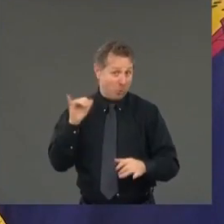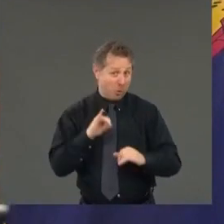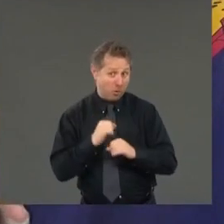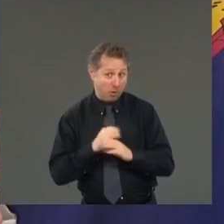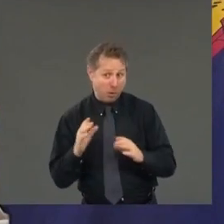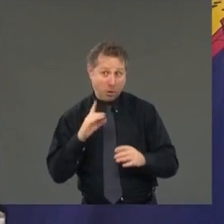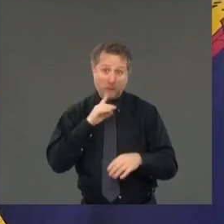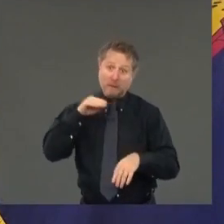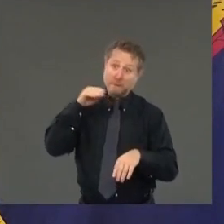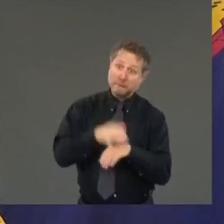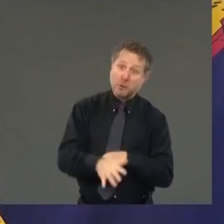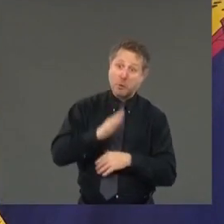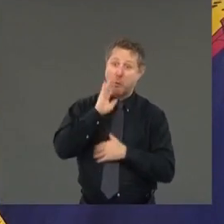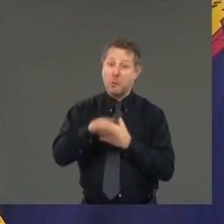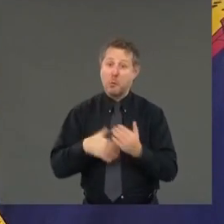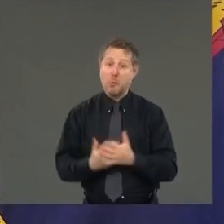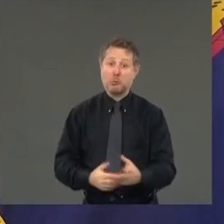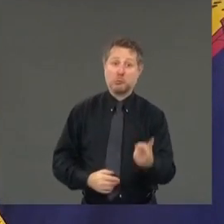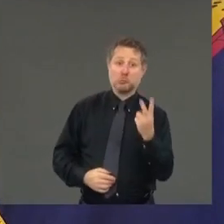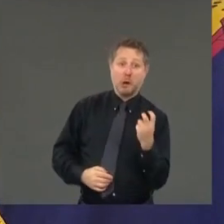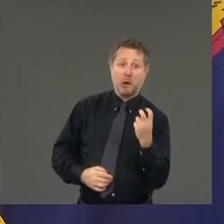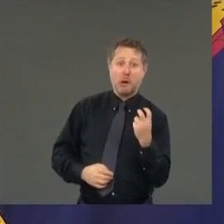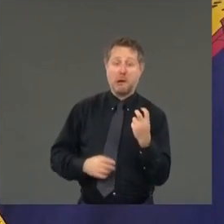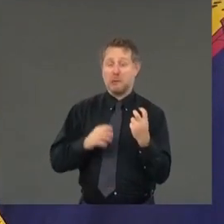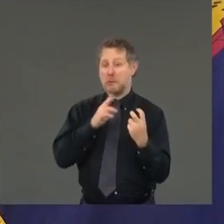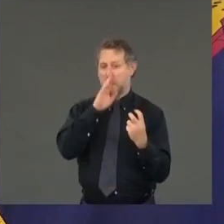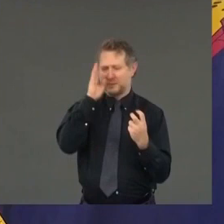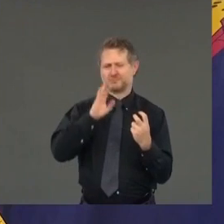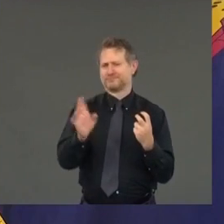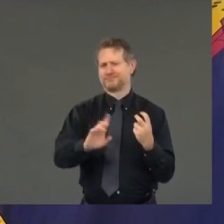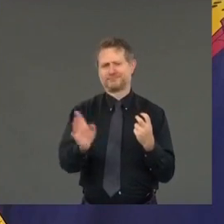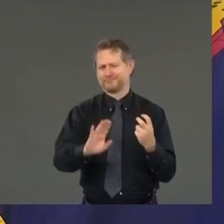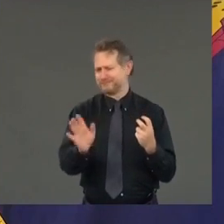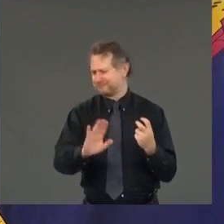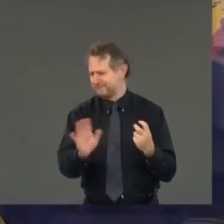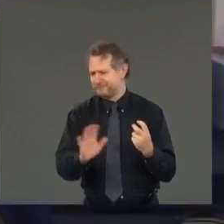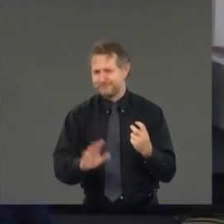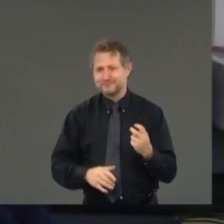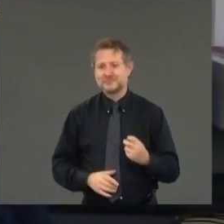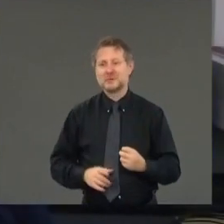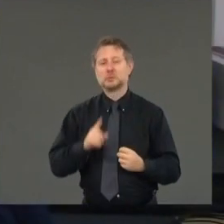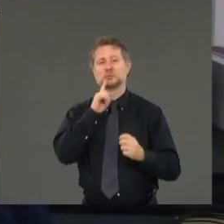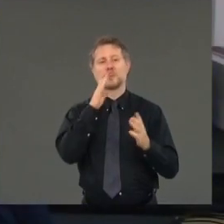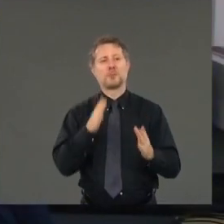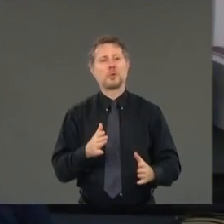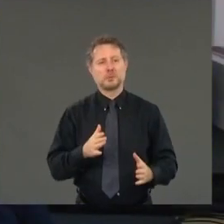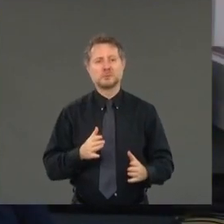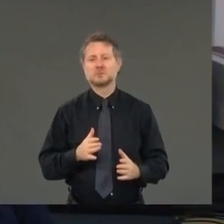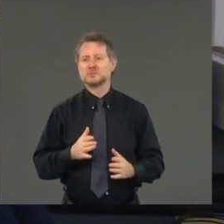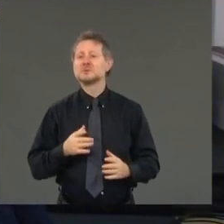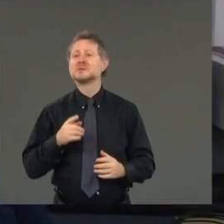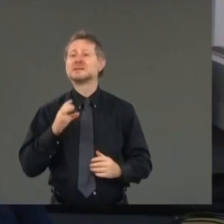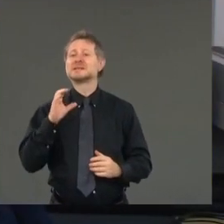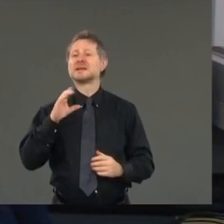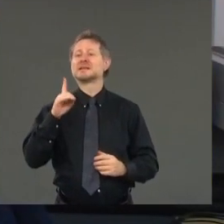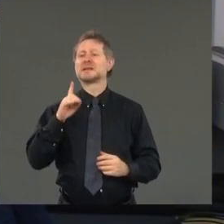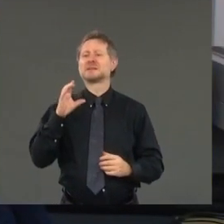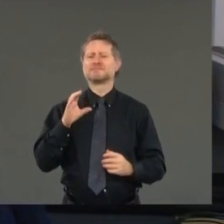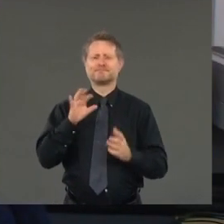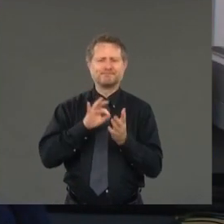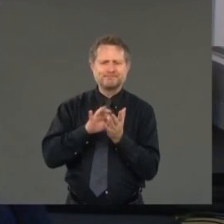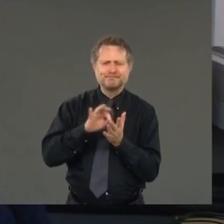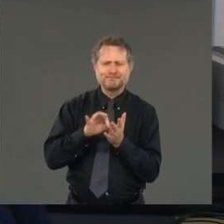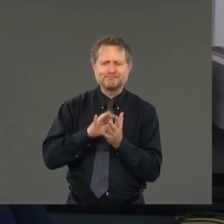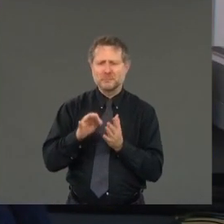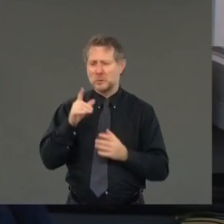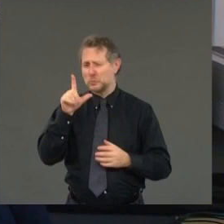for all hospitals. That's not true. The CDC is counting that there are 29,000 deaths in New